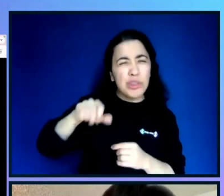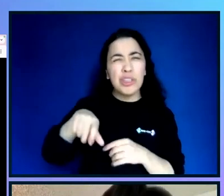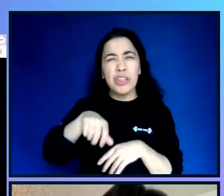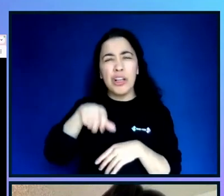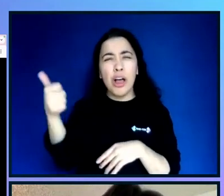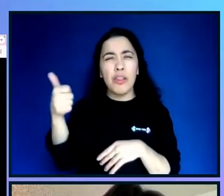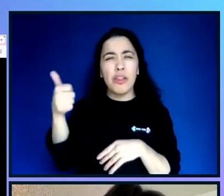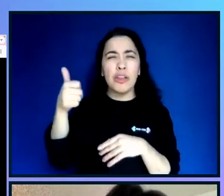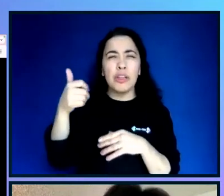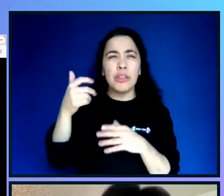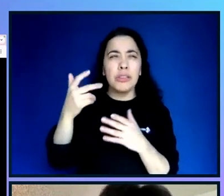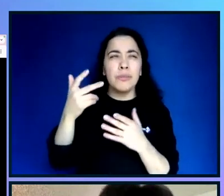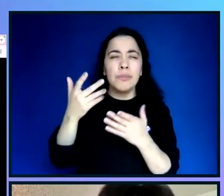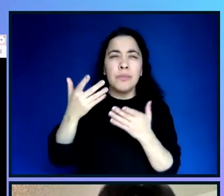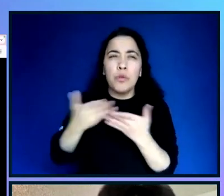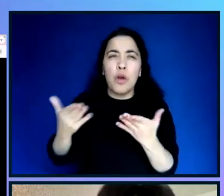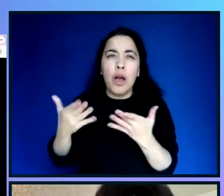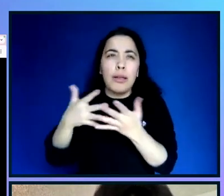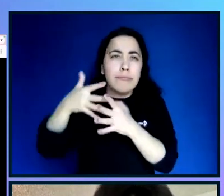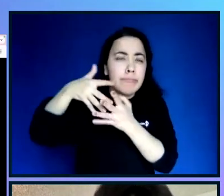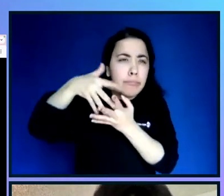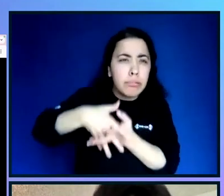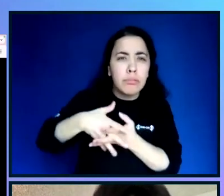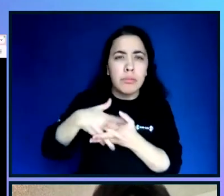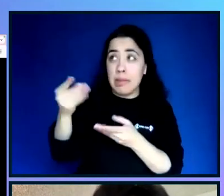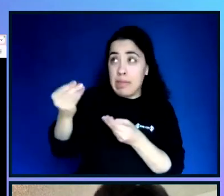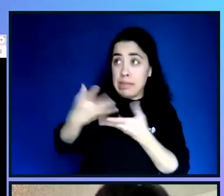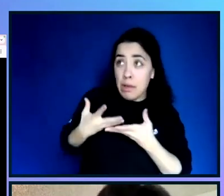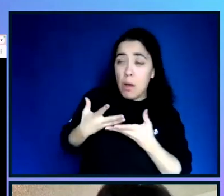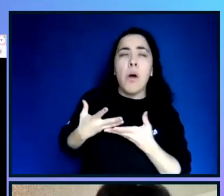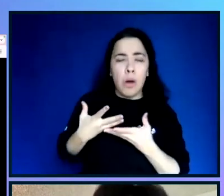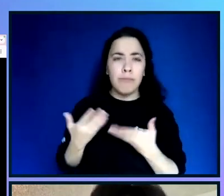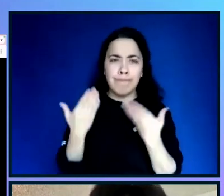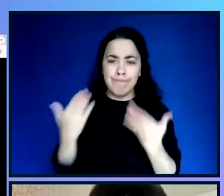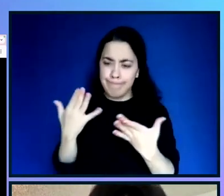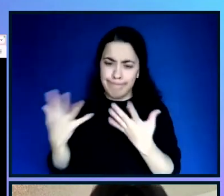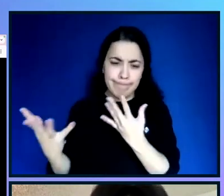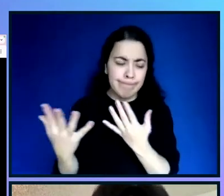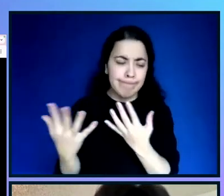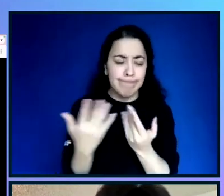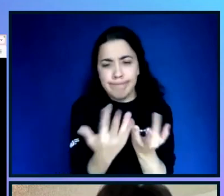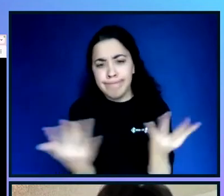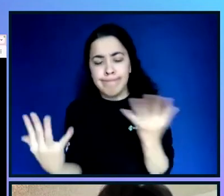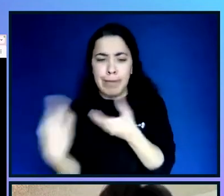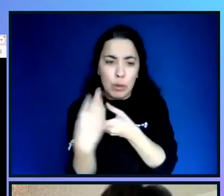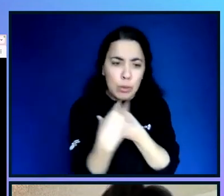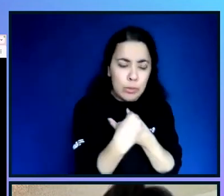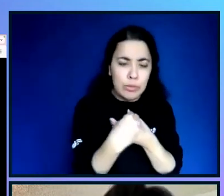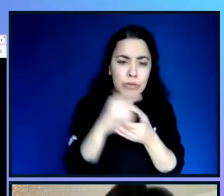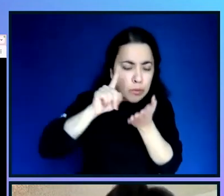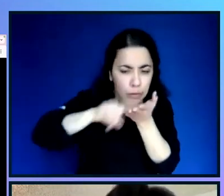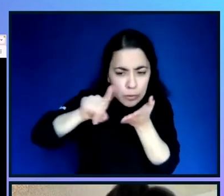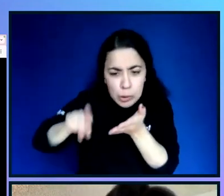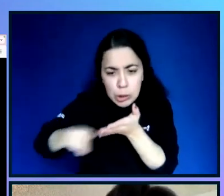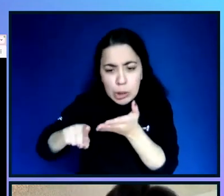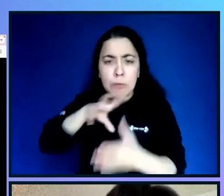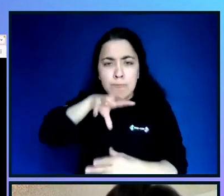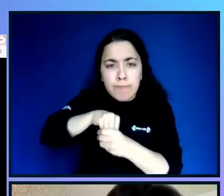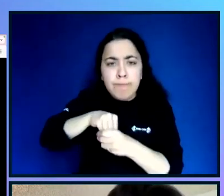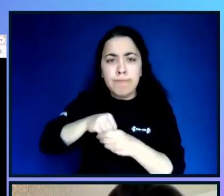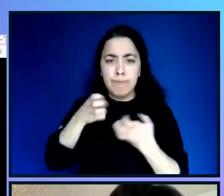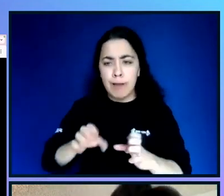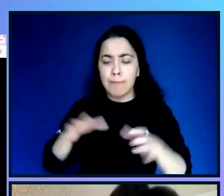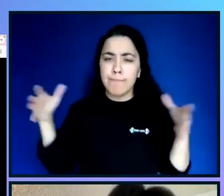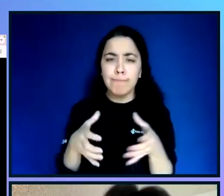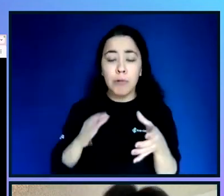also have really gone in deep on our inclusive user research efforts. And it's been a pleasure to work with our user research team on this as well.